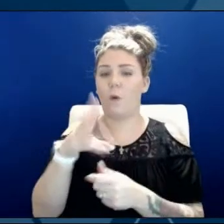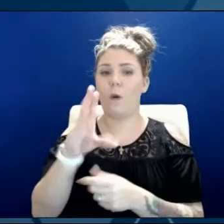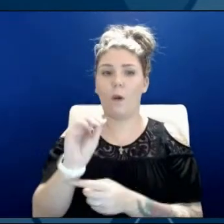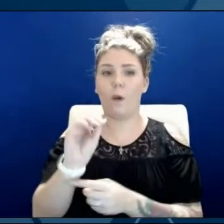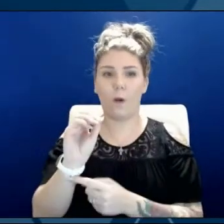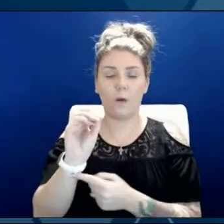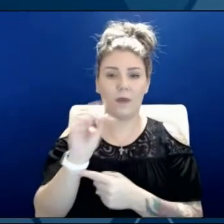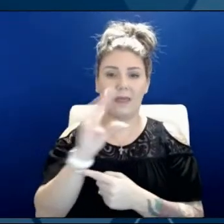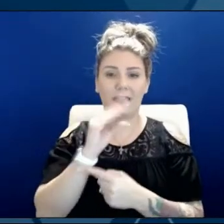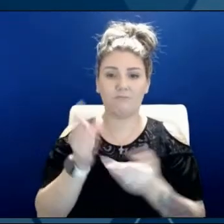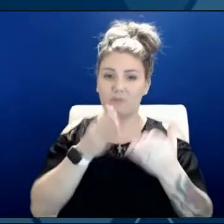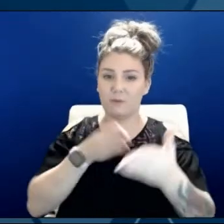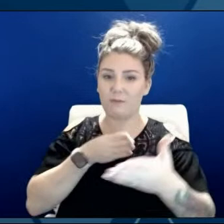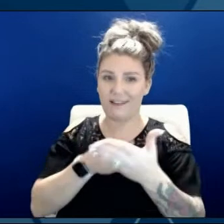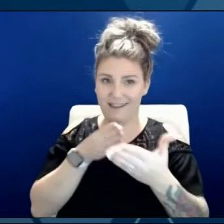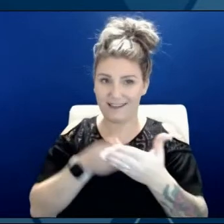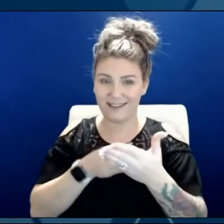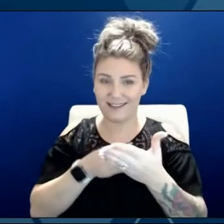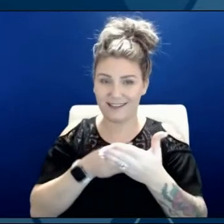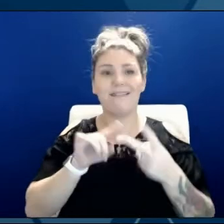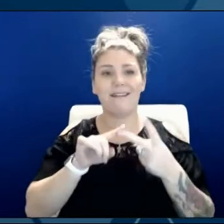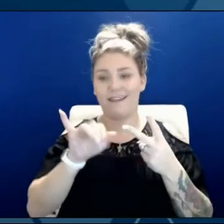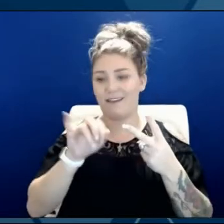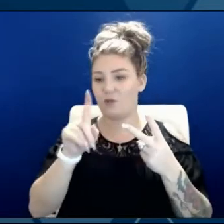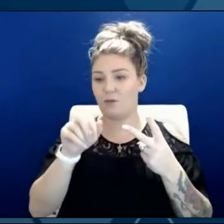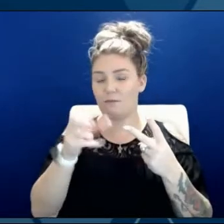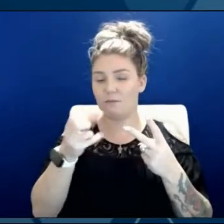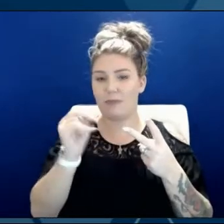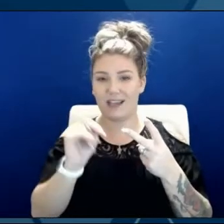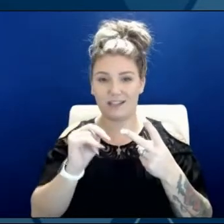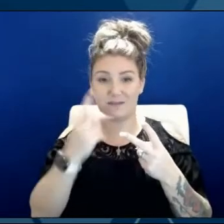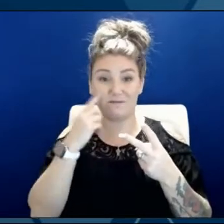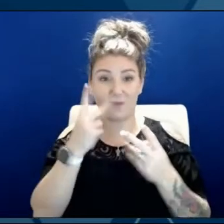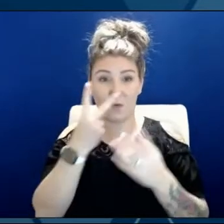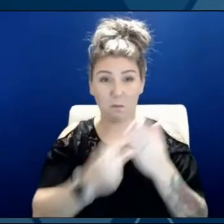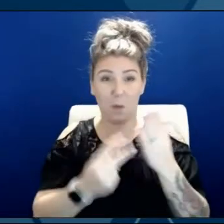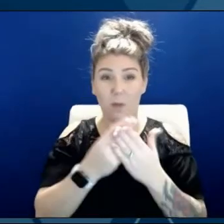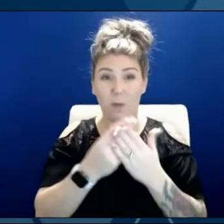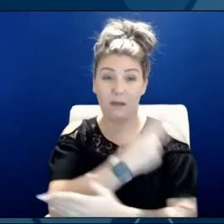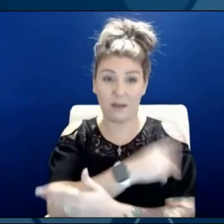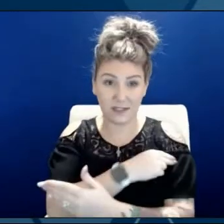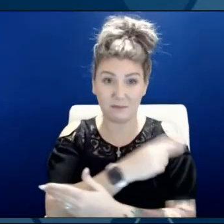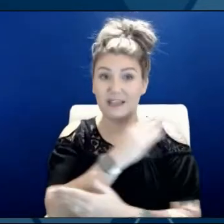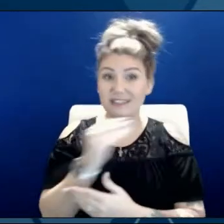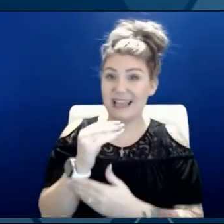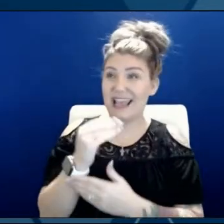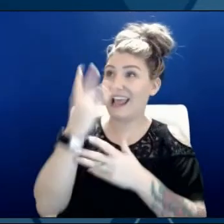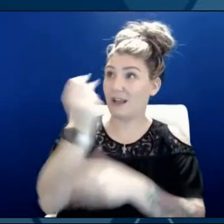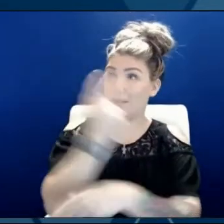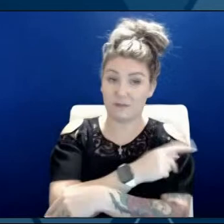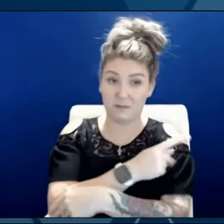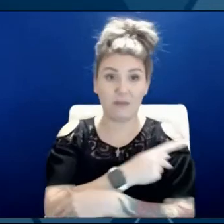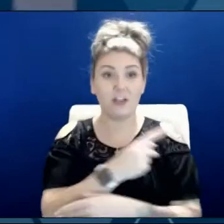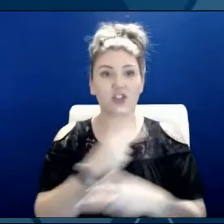against ivermectin for both hospitalized and ambulatory COVID patients, again, outside of a clinical